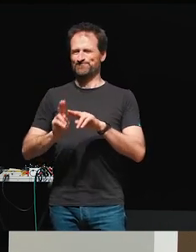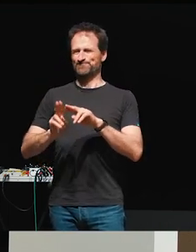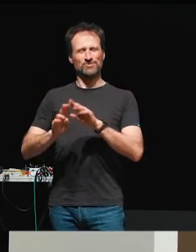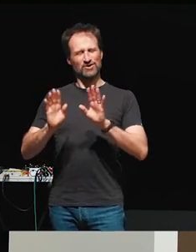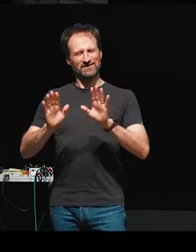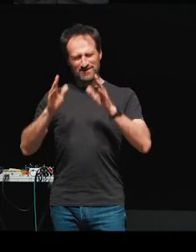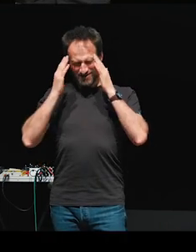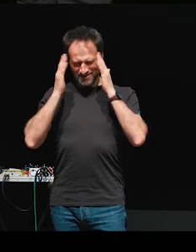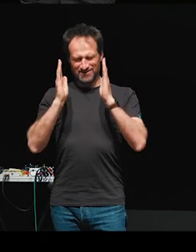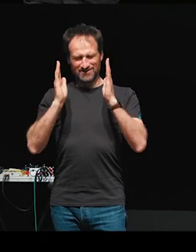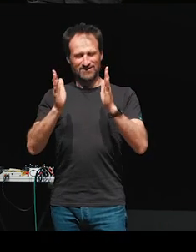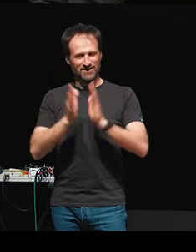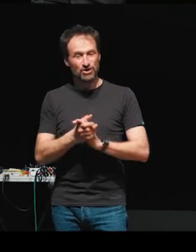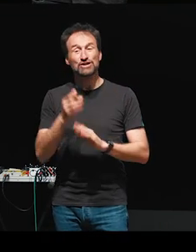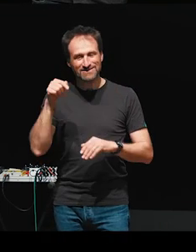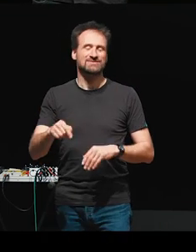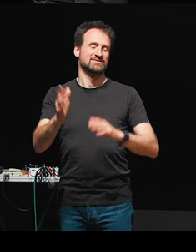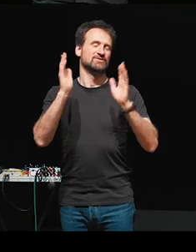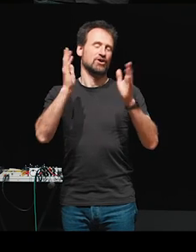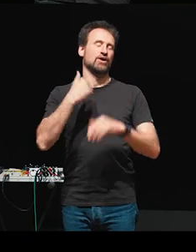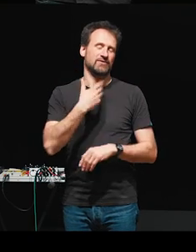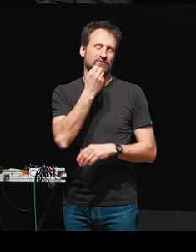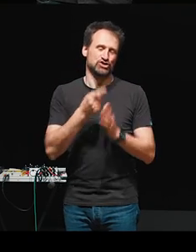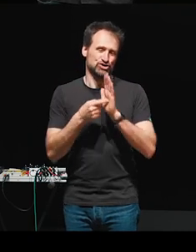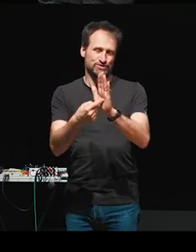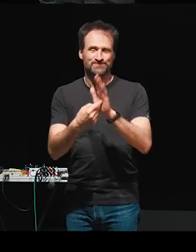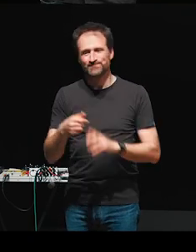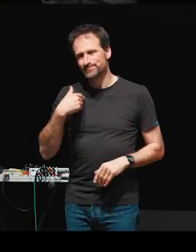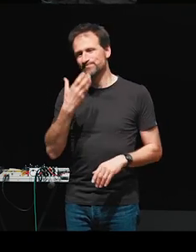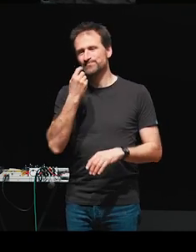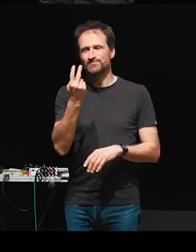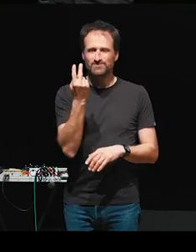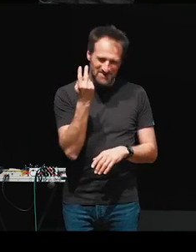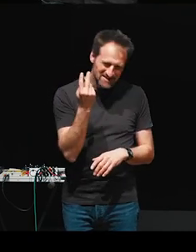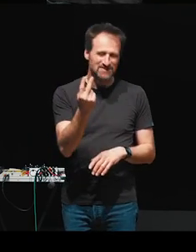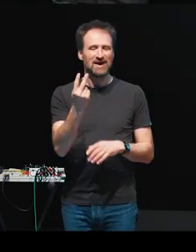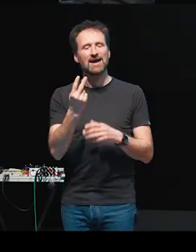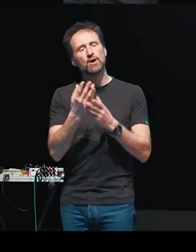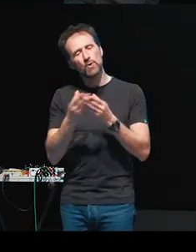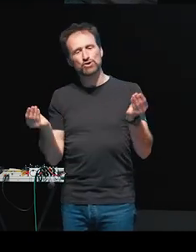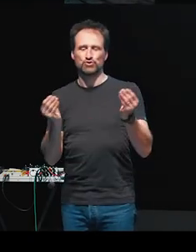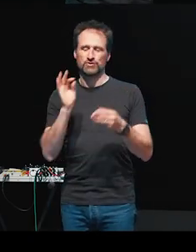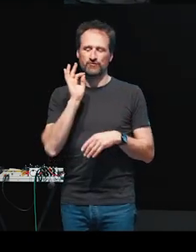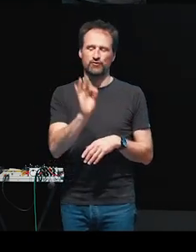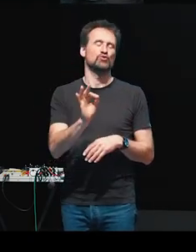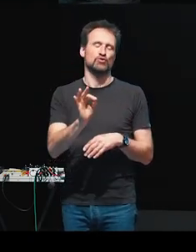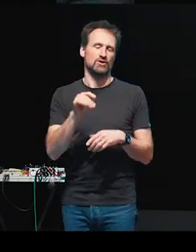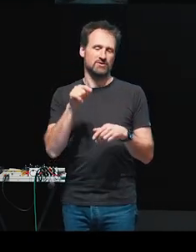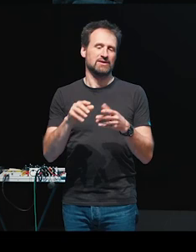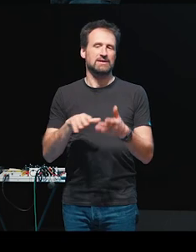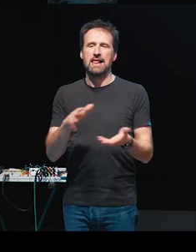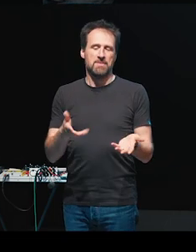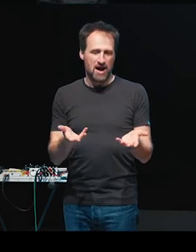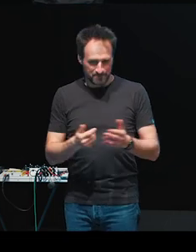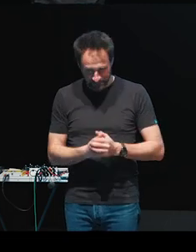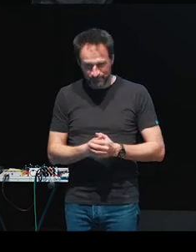this talk is about. In this talk, I will show you 2 remedies for this dilemma. The first remedy is about